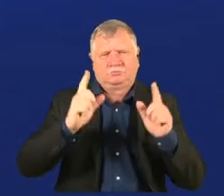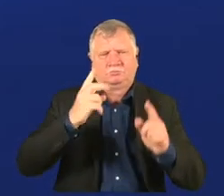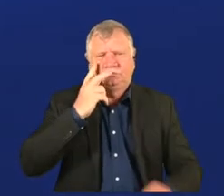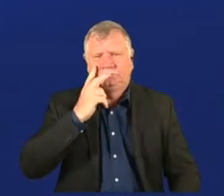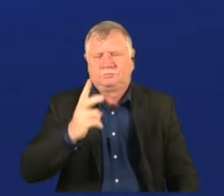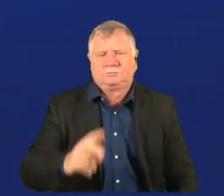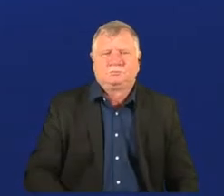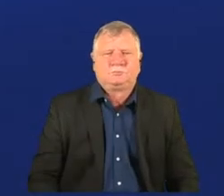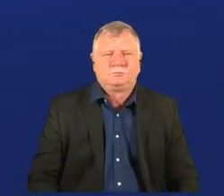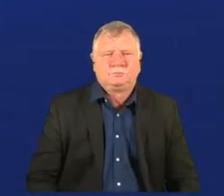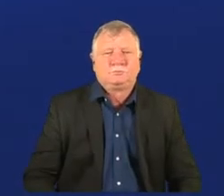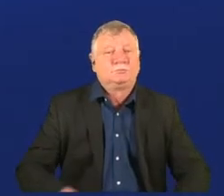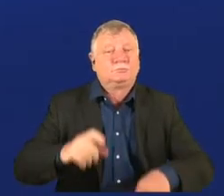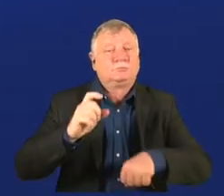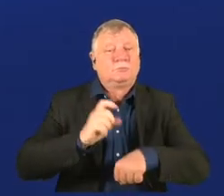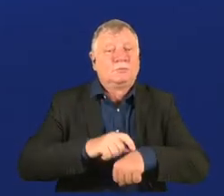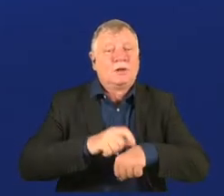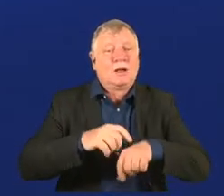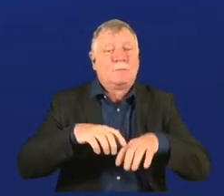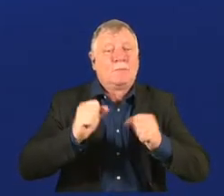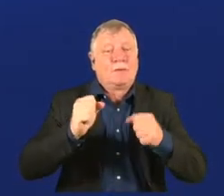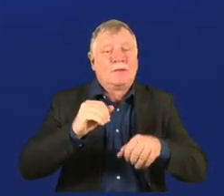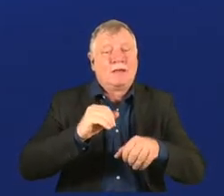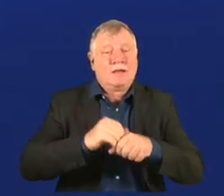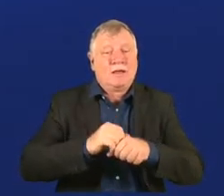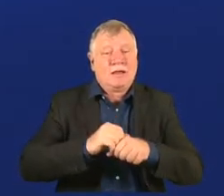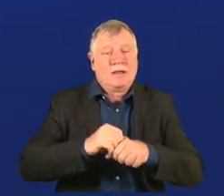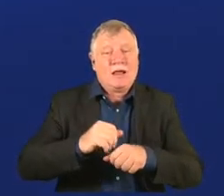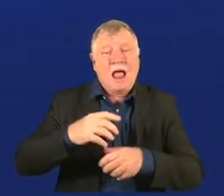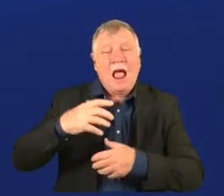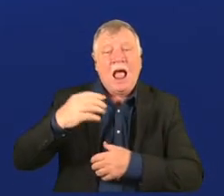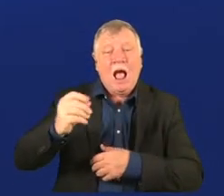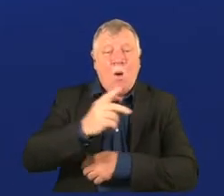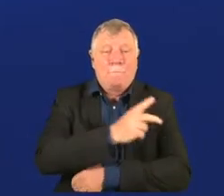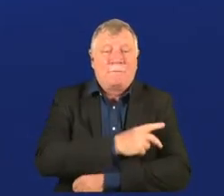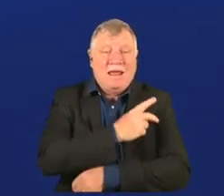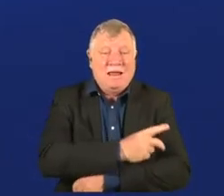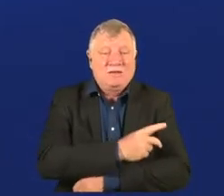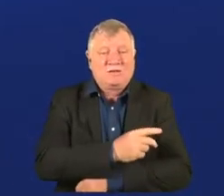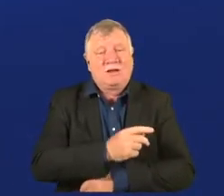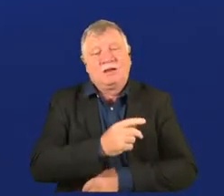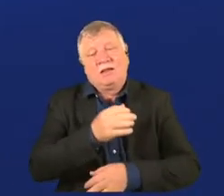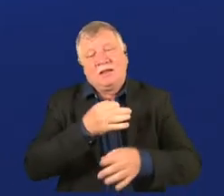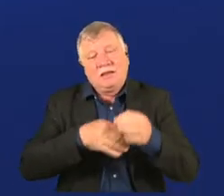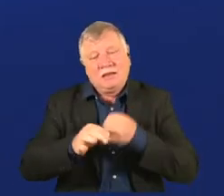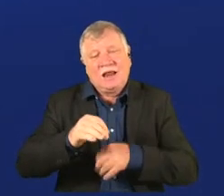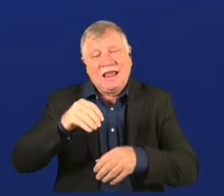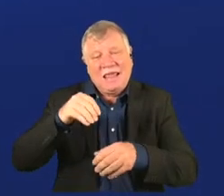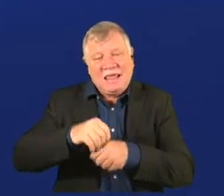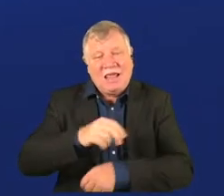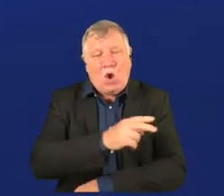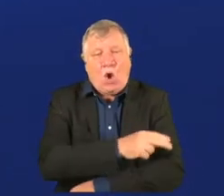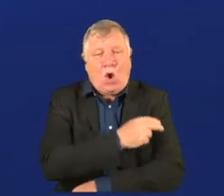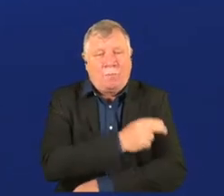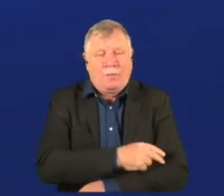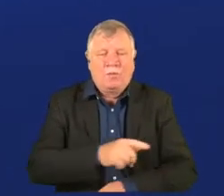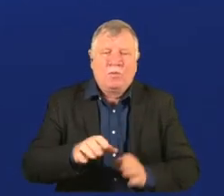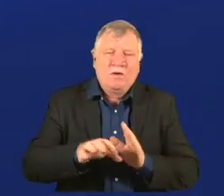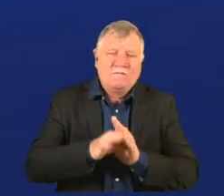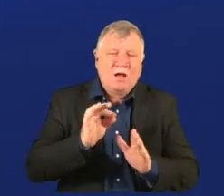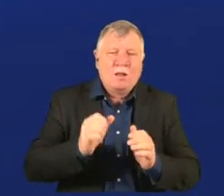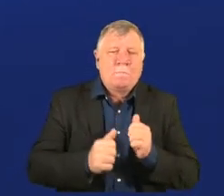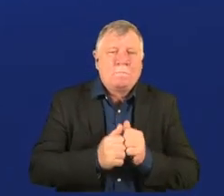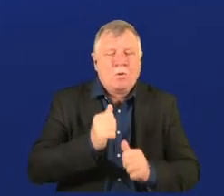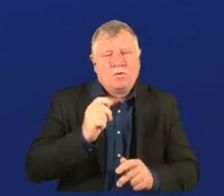at the time spent in outpatient settings versus in-hospital settings. And we find the